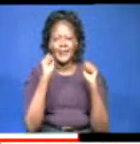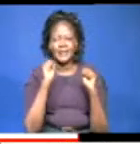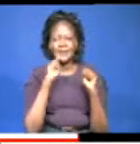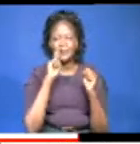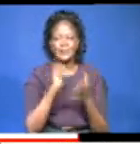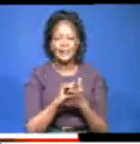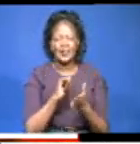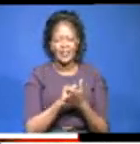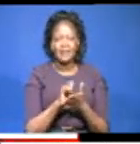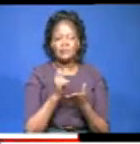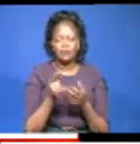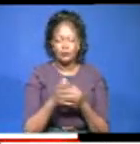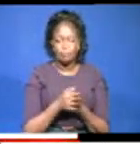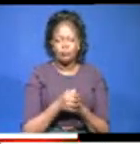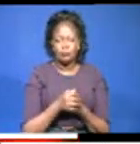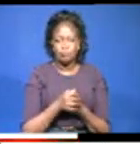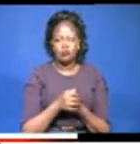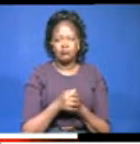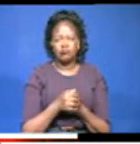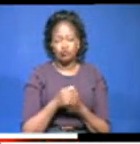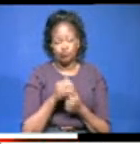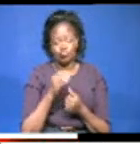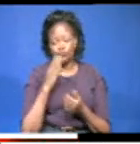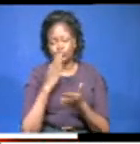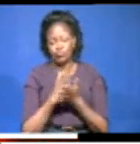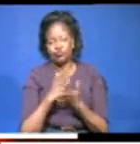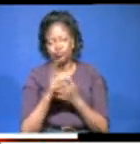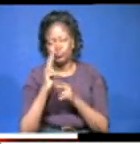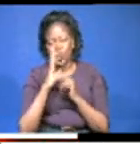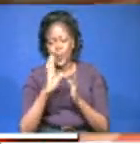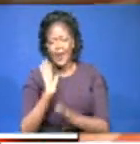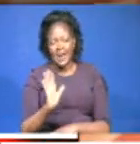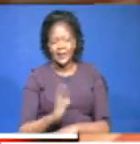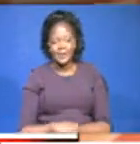app will revise how it verifies its users.